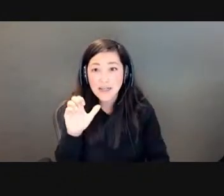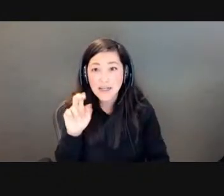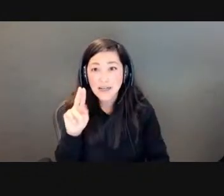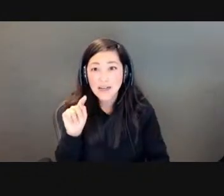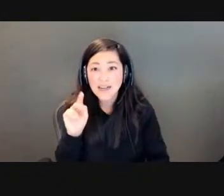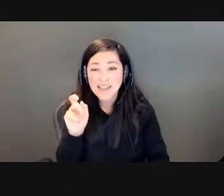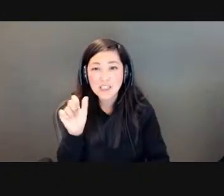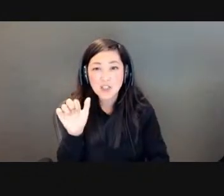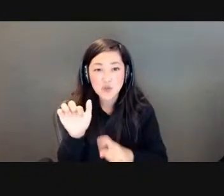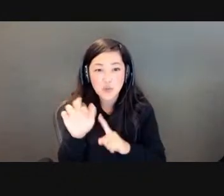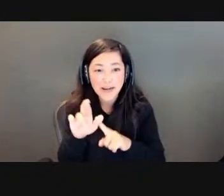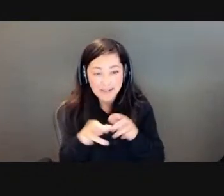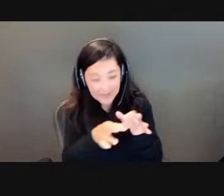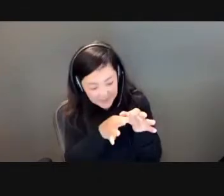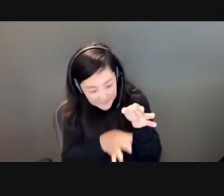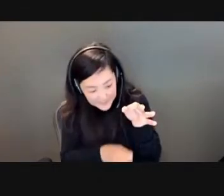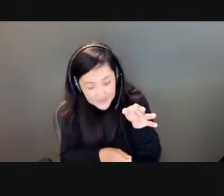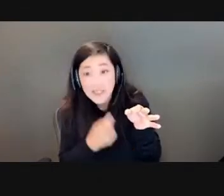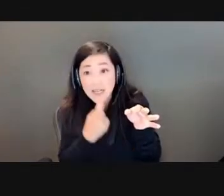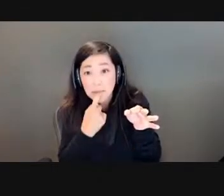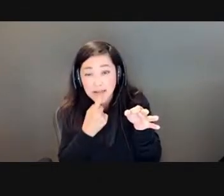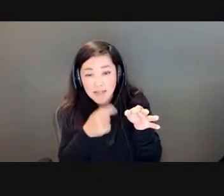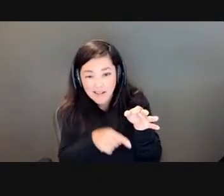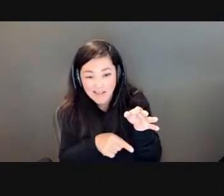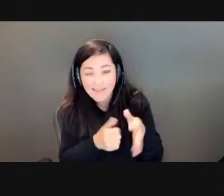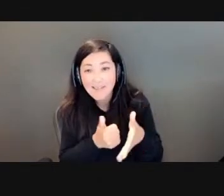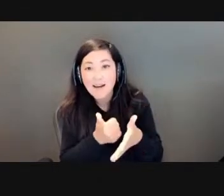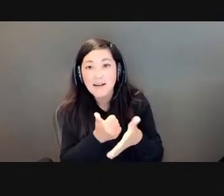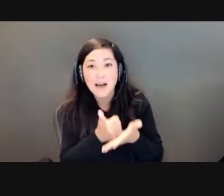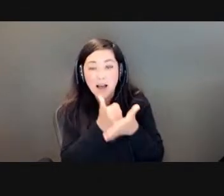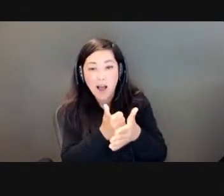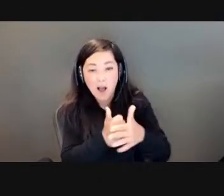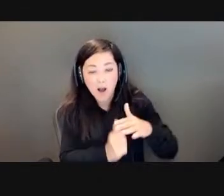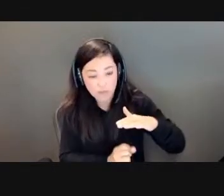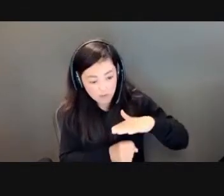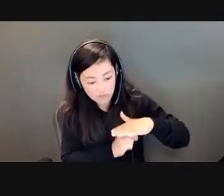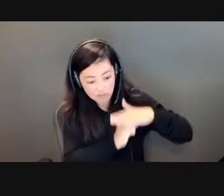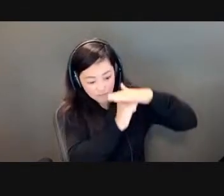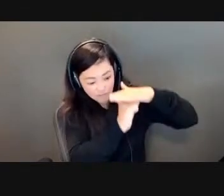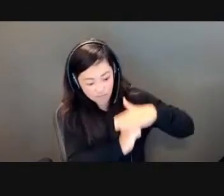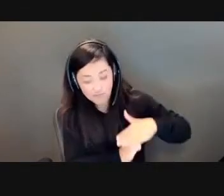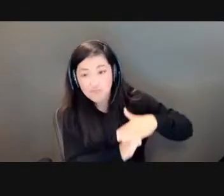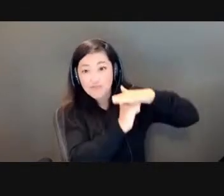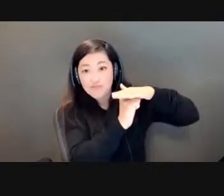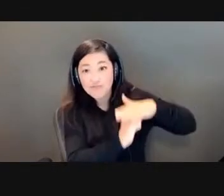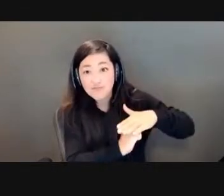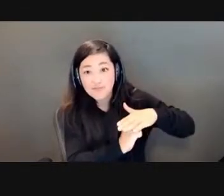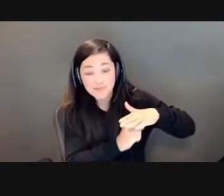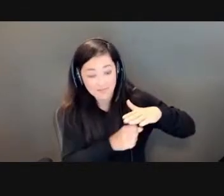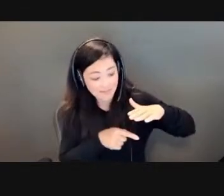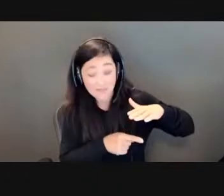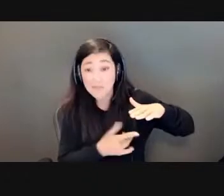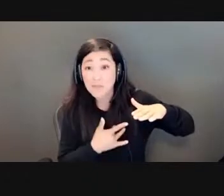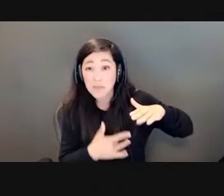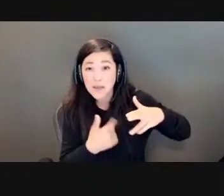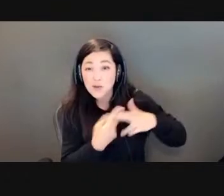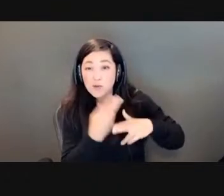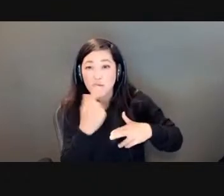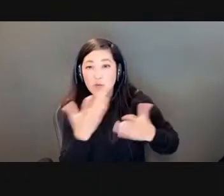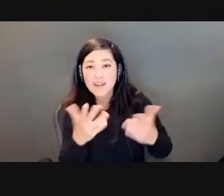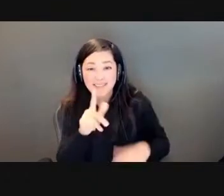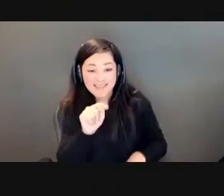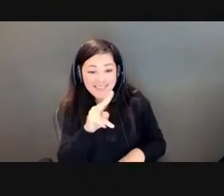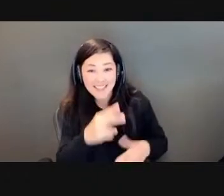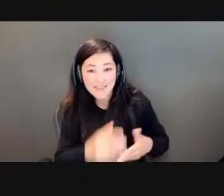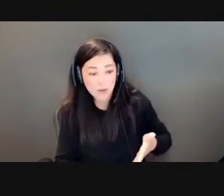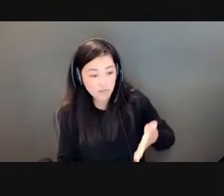post that is what makes that mechanism work. And it's basically, it was just for raising a TV out of a cabinet,